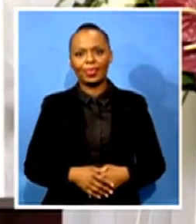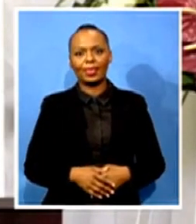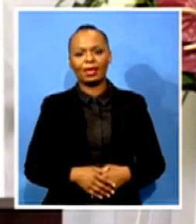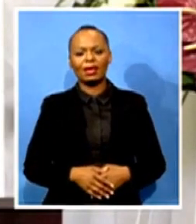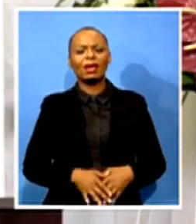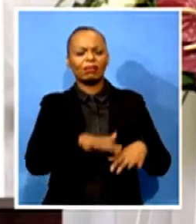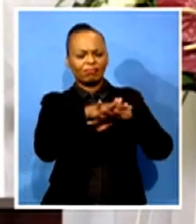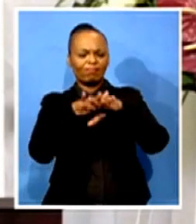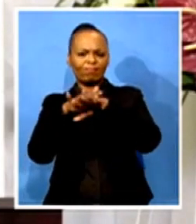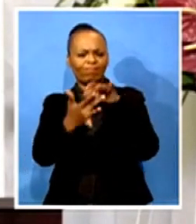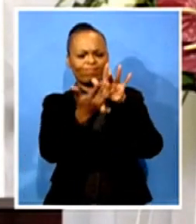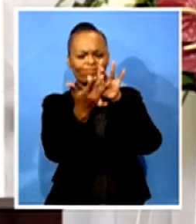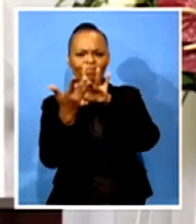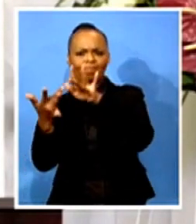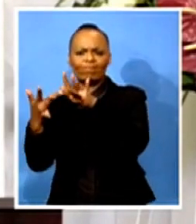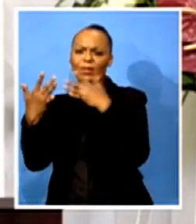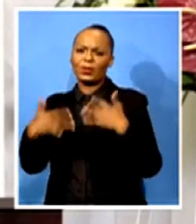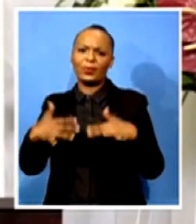saba thathwa kwaTafta.